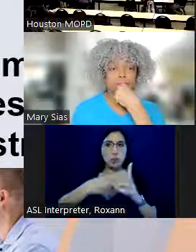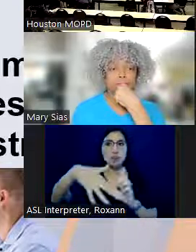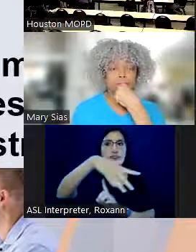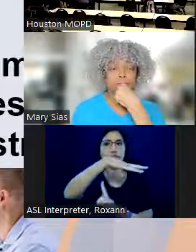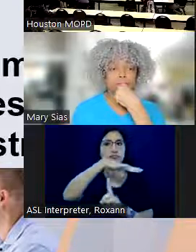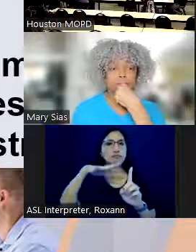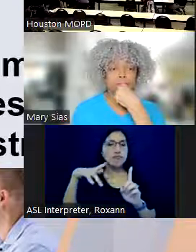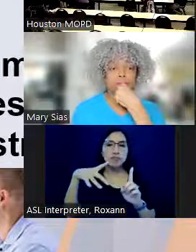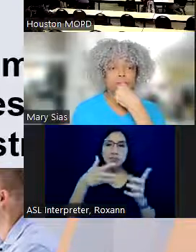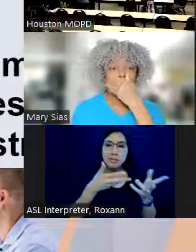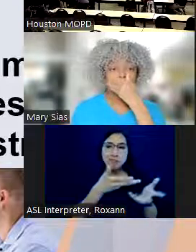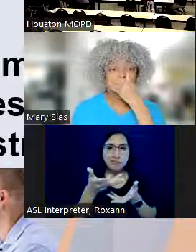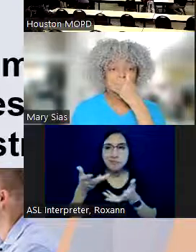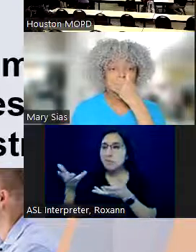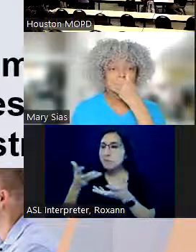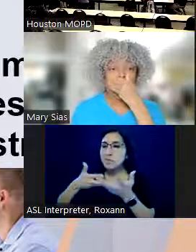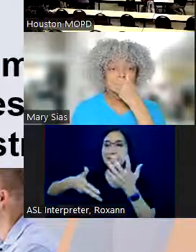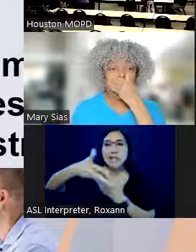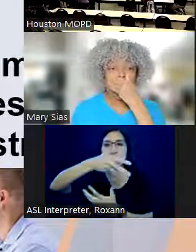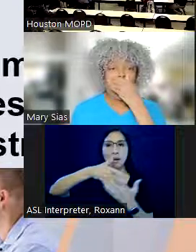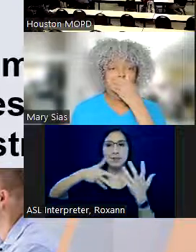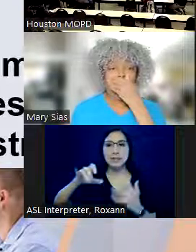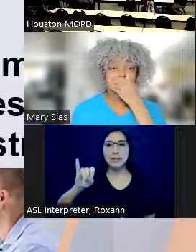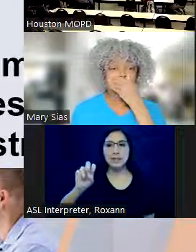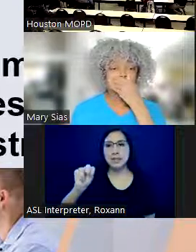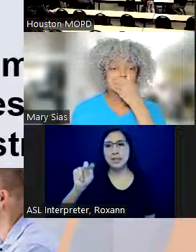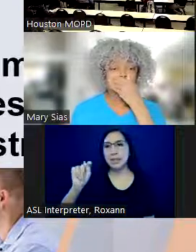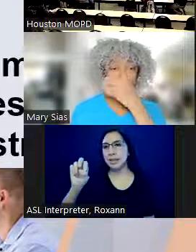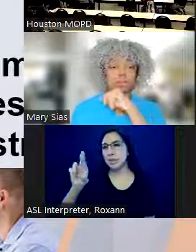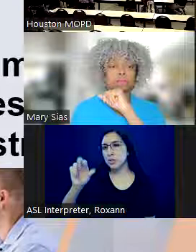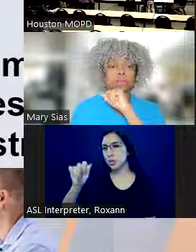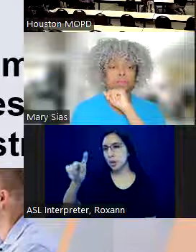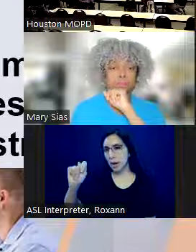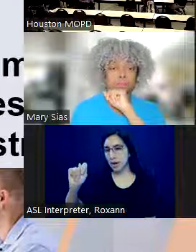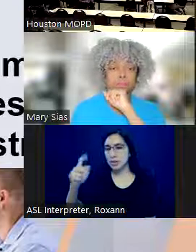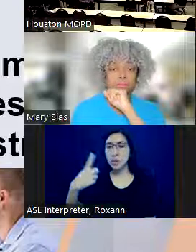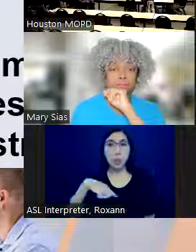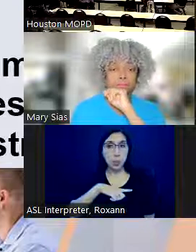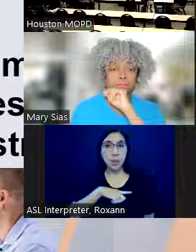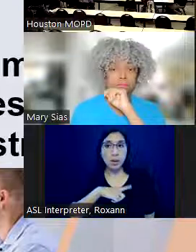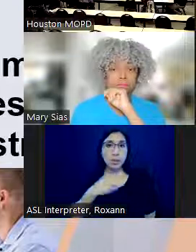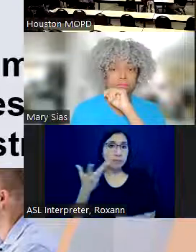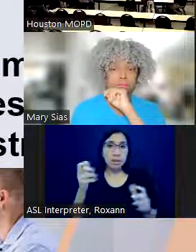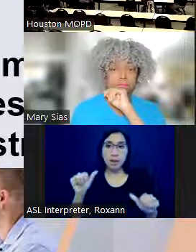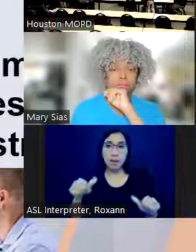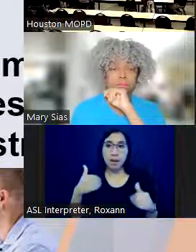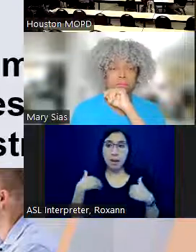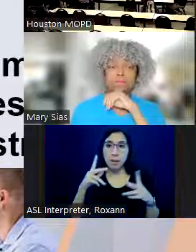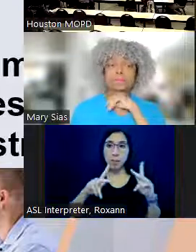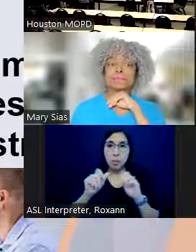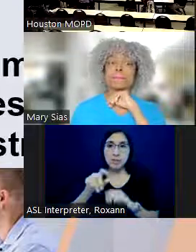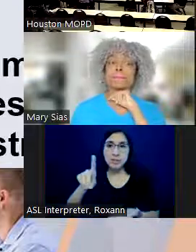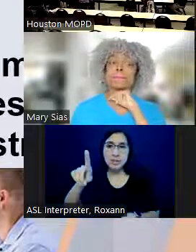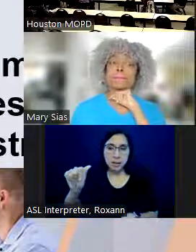Interact in the world around them. We are, people with disabilities are the smallest section of that.